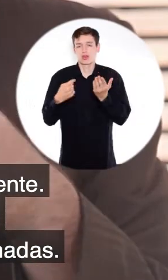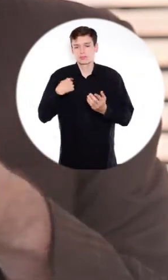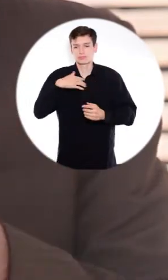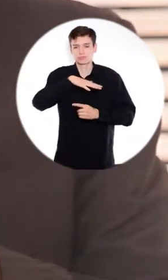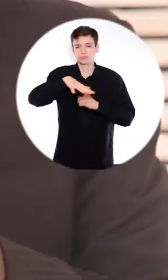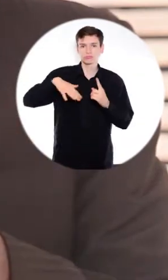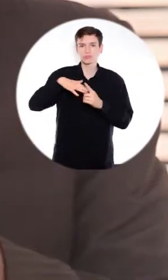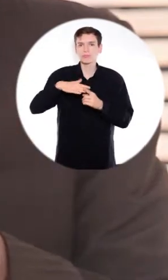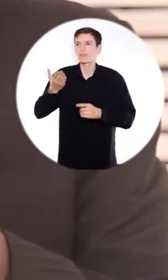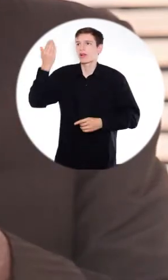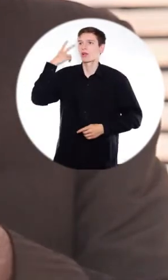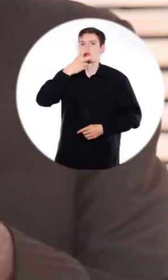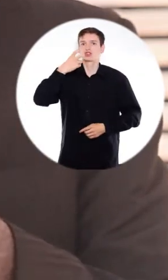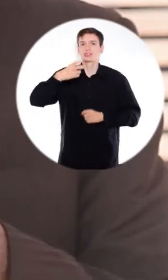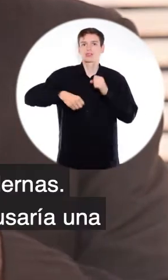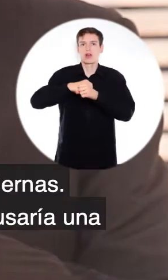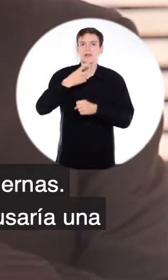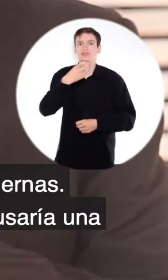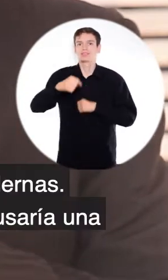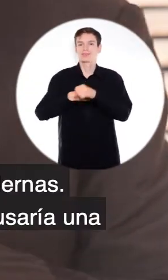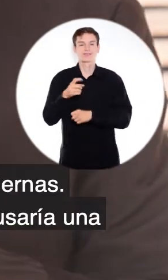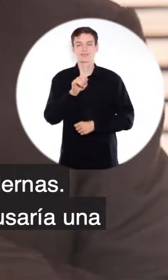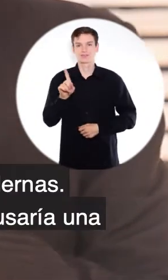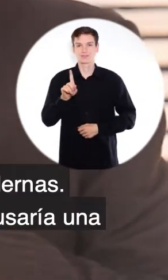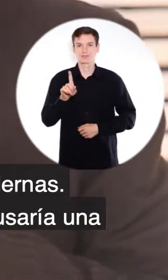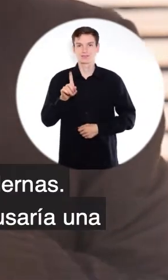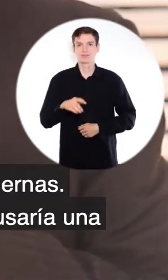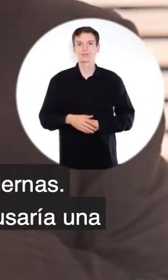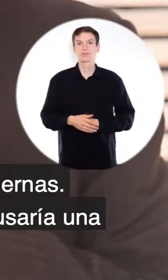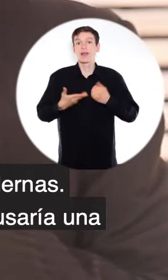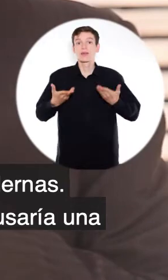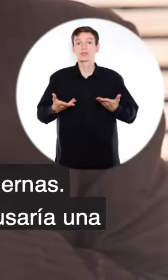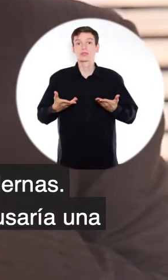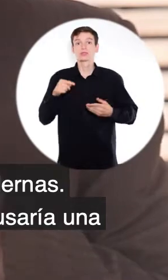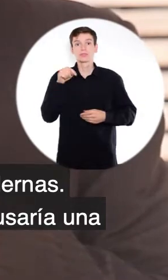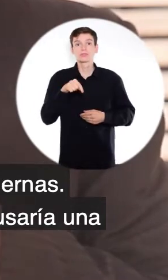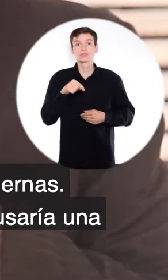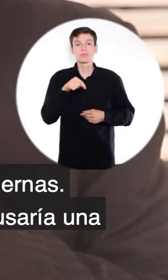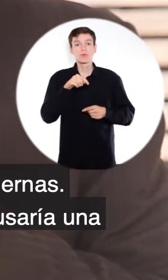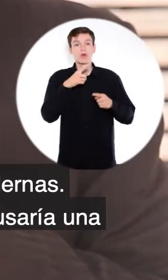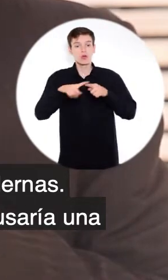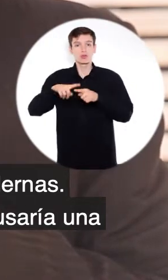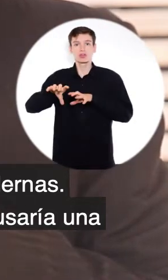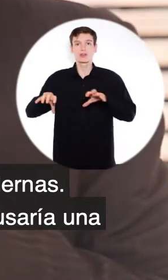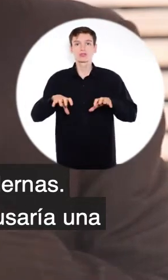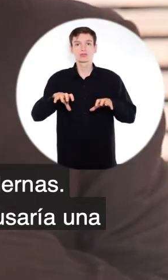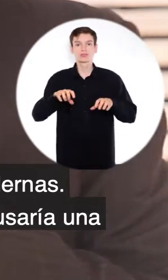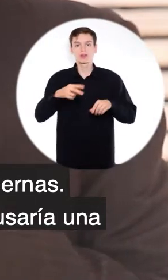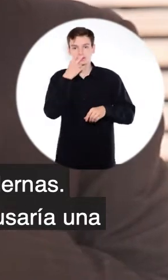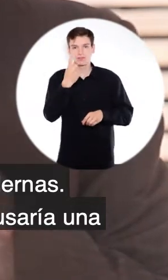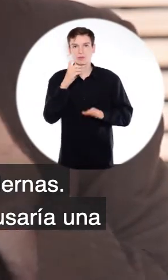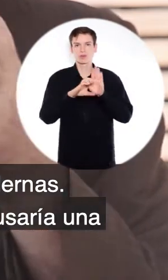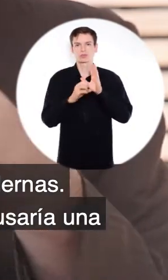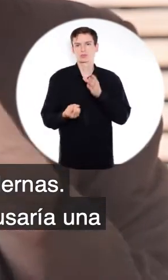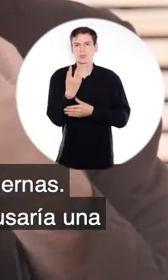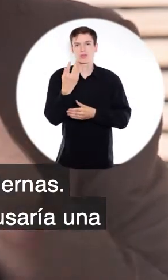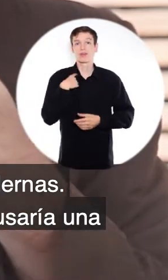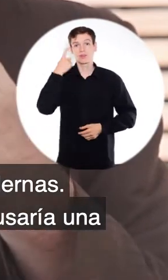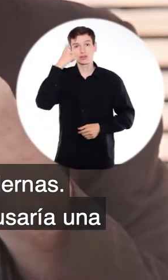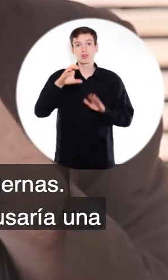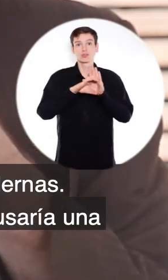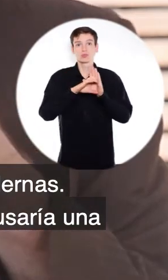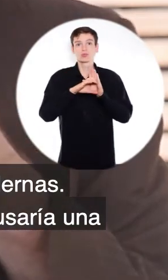That's one of the trends we see as well. And so these and other things are what's reflected in modern constitutions. I think of constitutions as